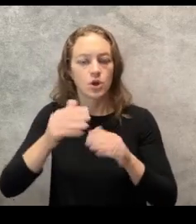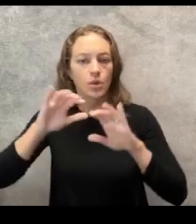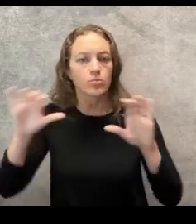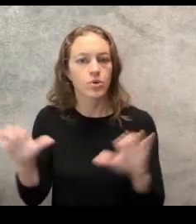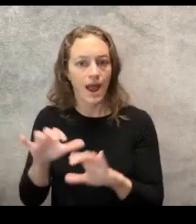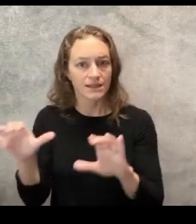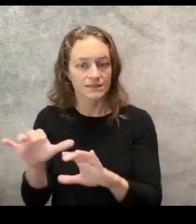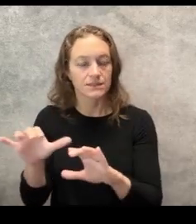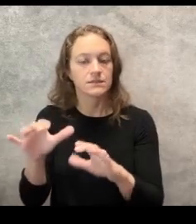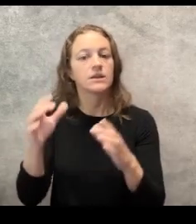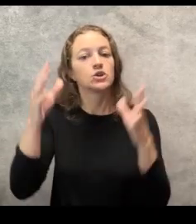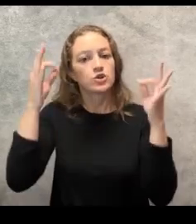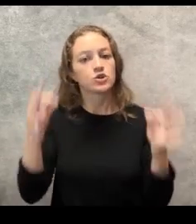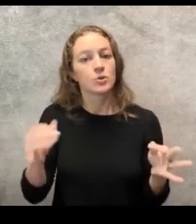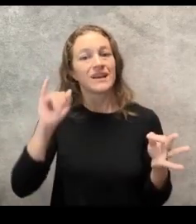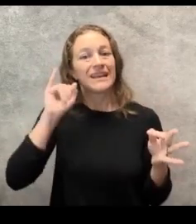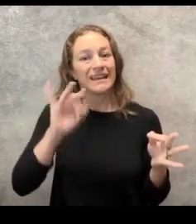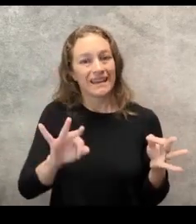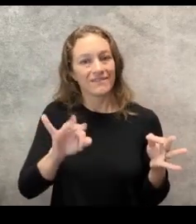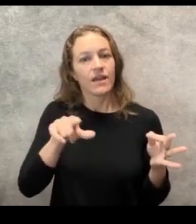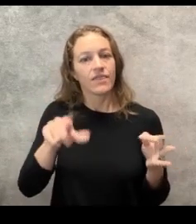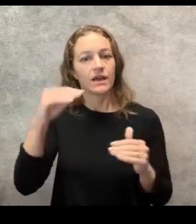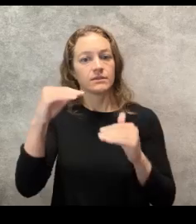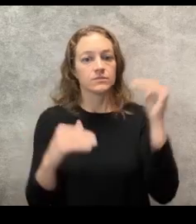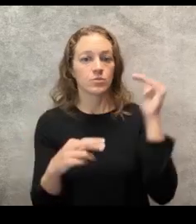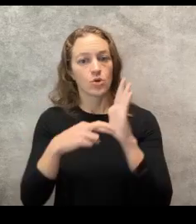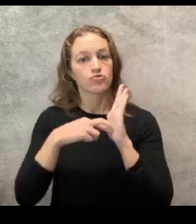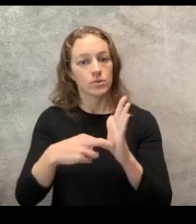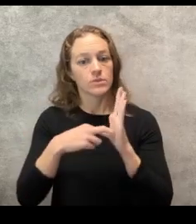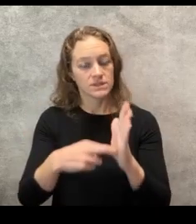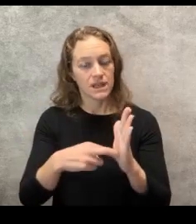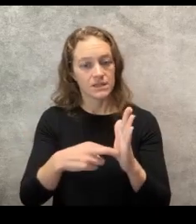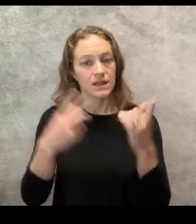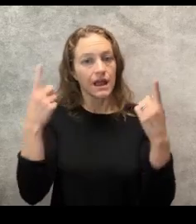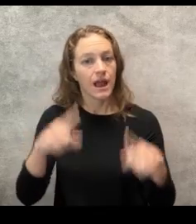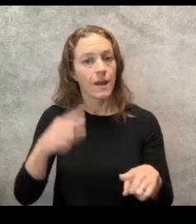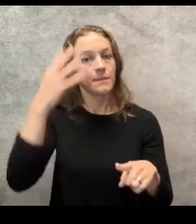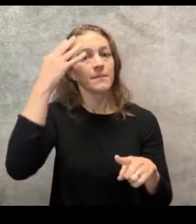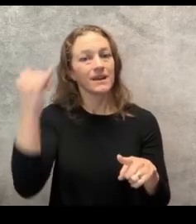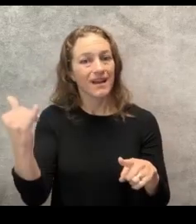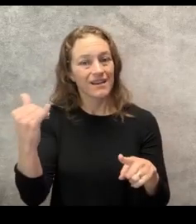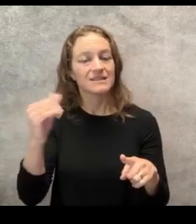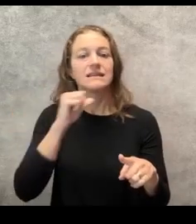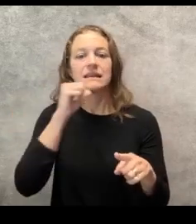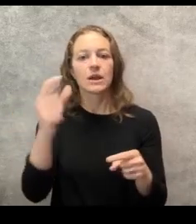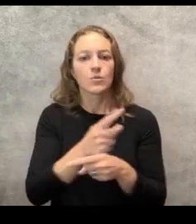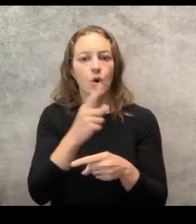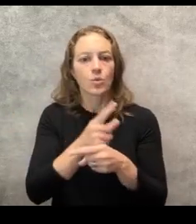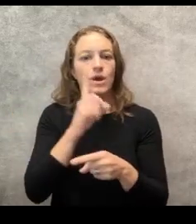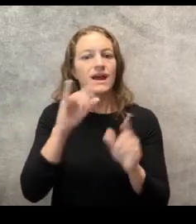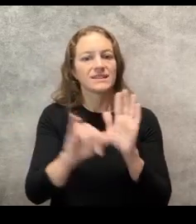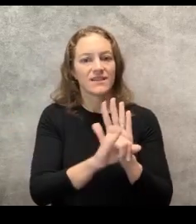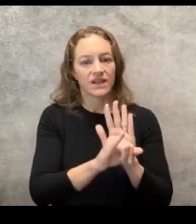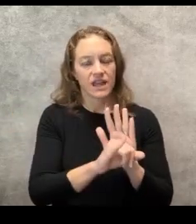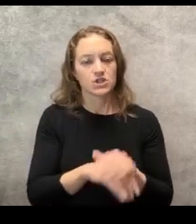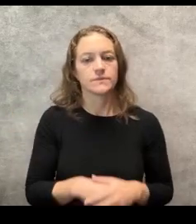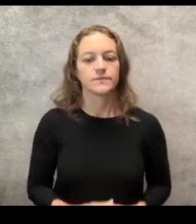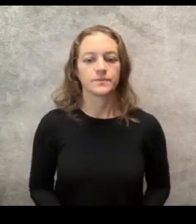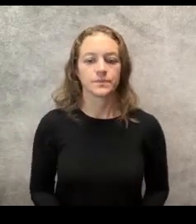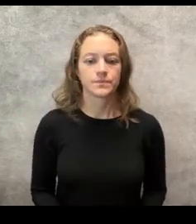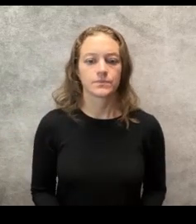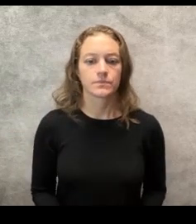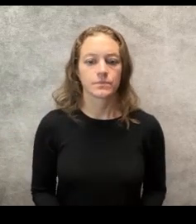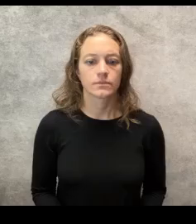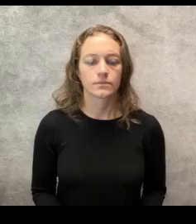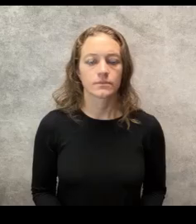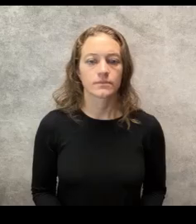to determine whether the disproportionate representation was due to an inappropriate identification. Here